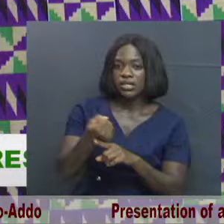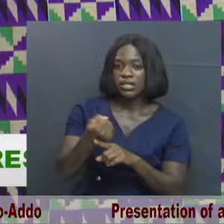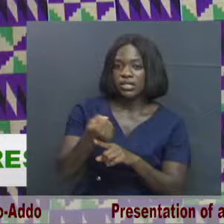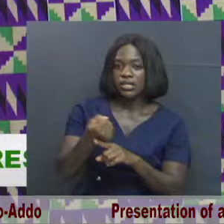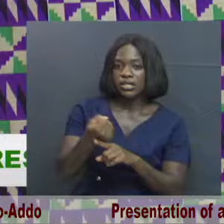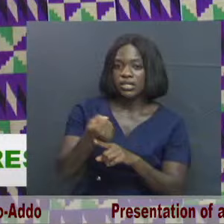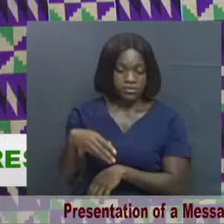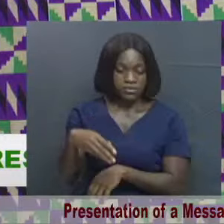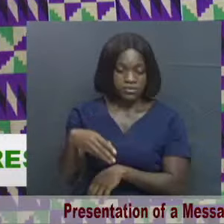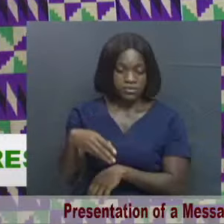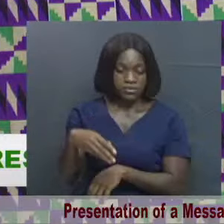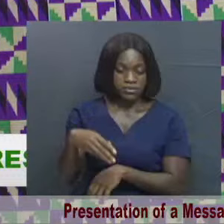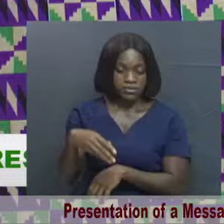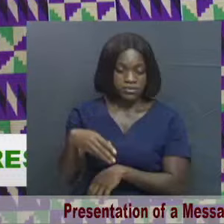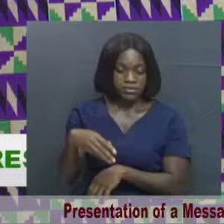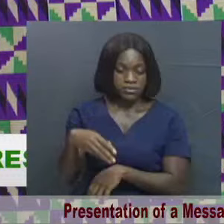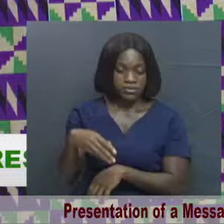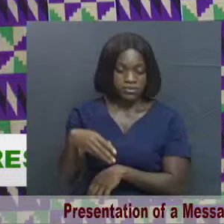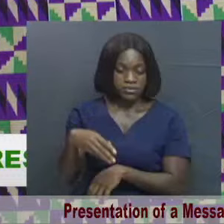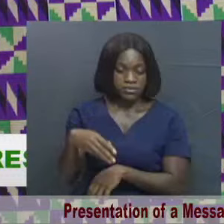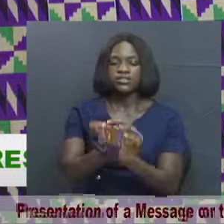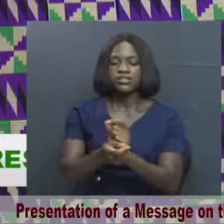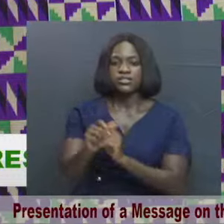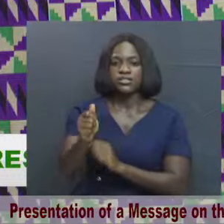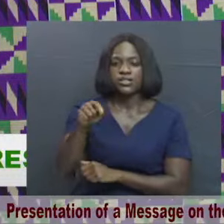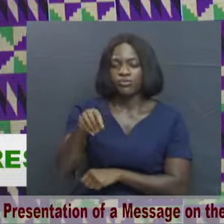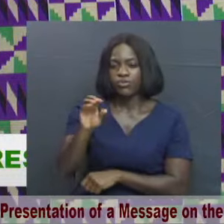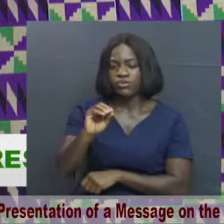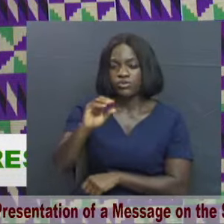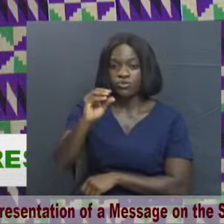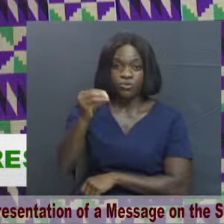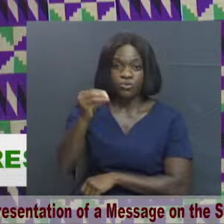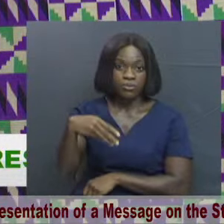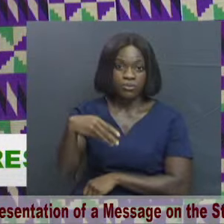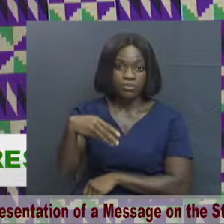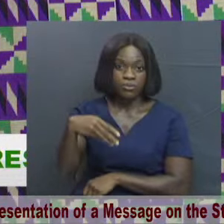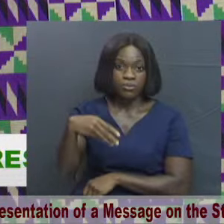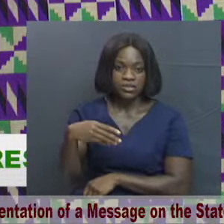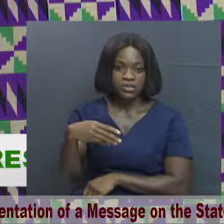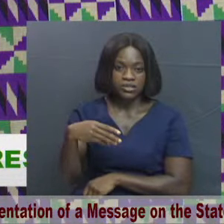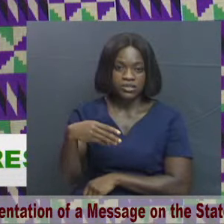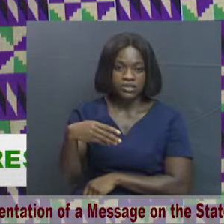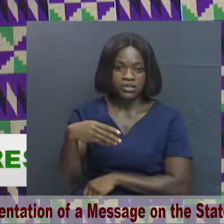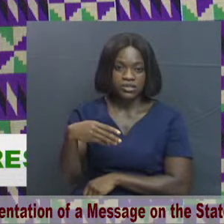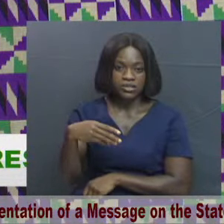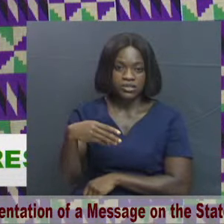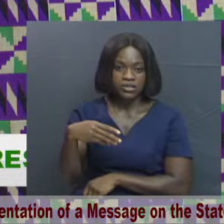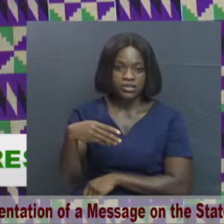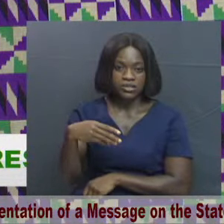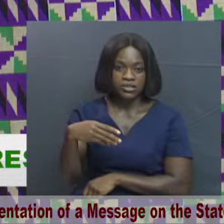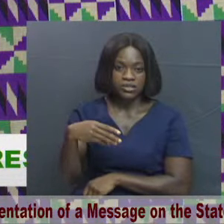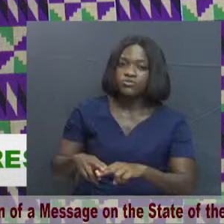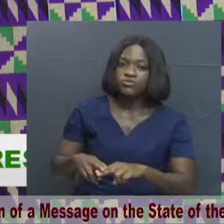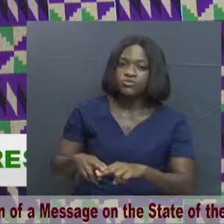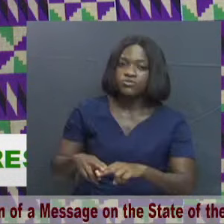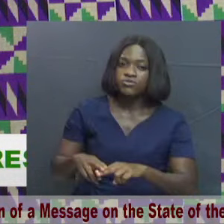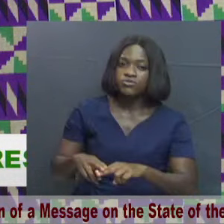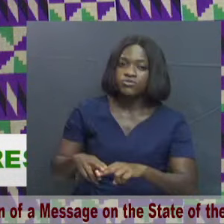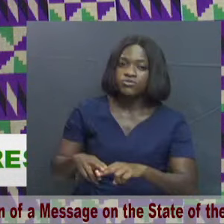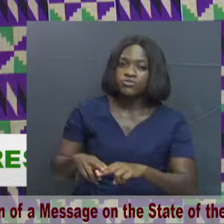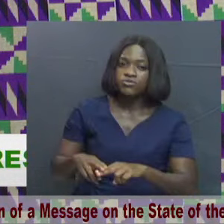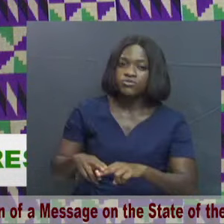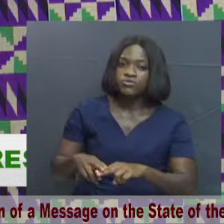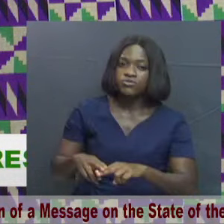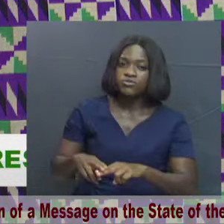15% this translates to 10.05% of effective increase for the highest earning pensioners